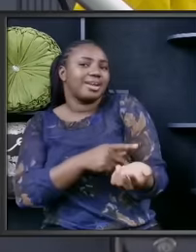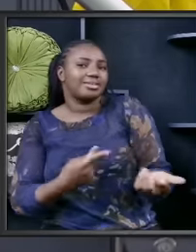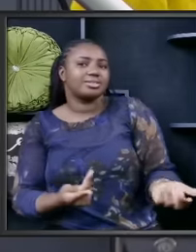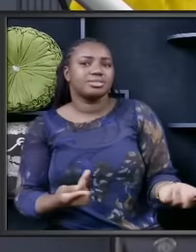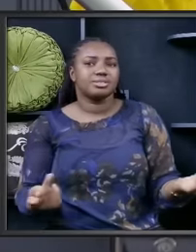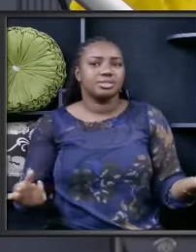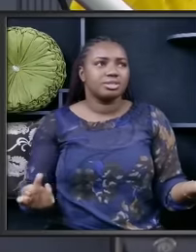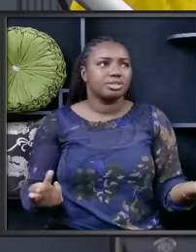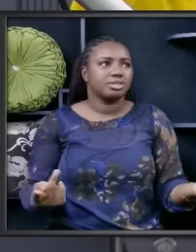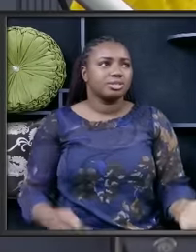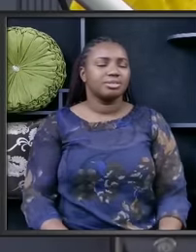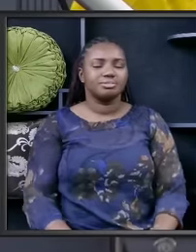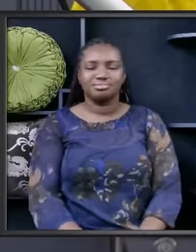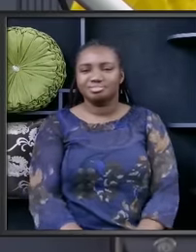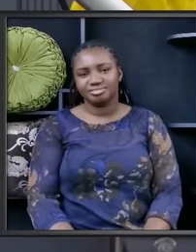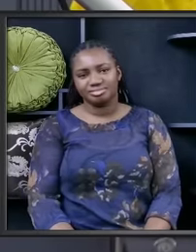again.